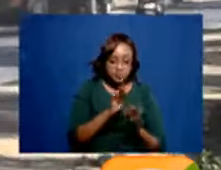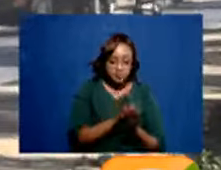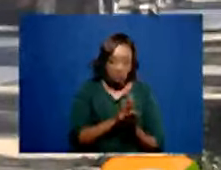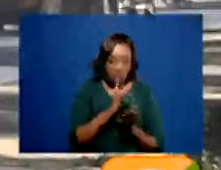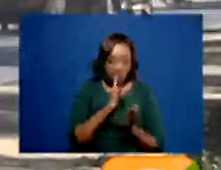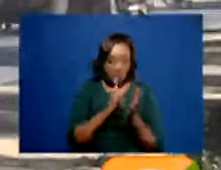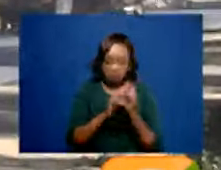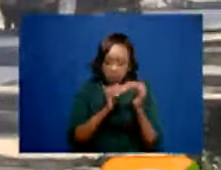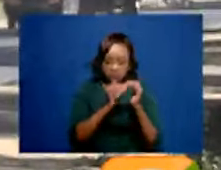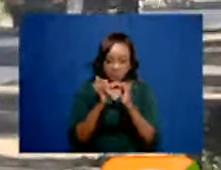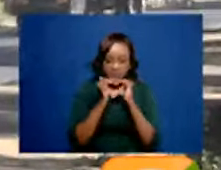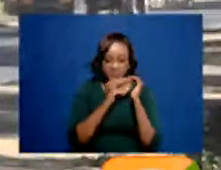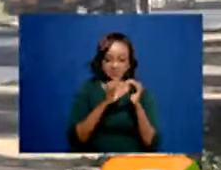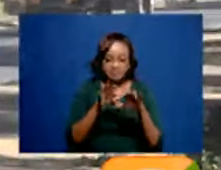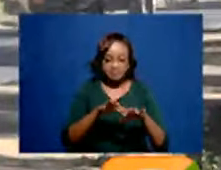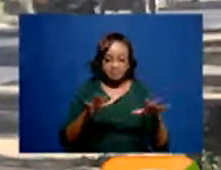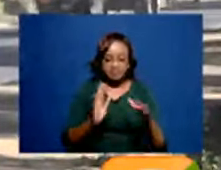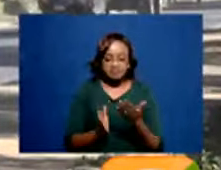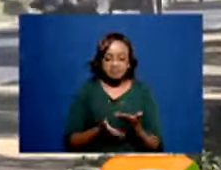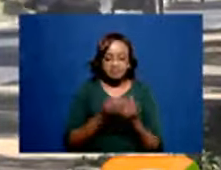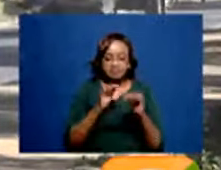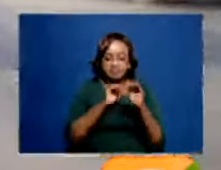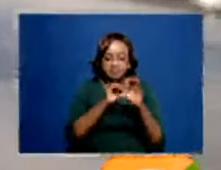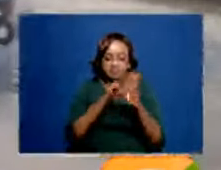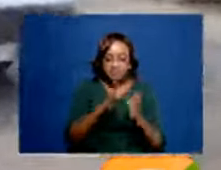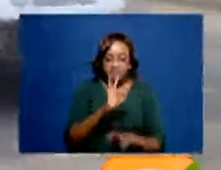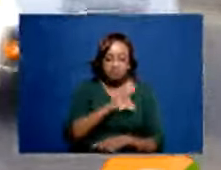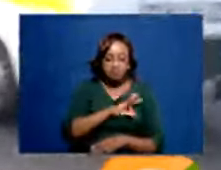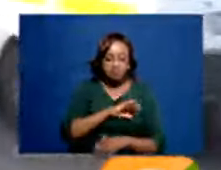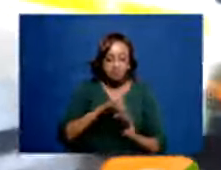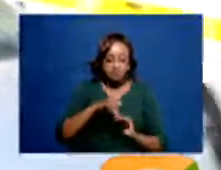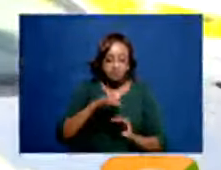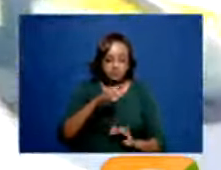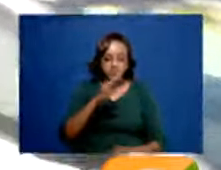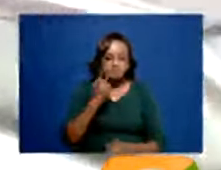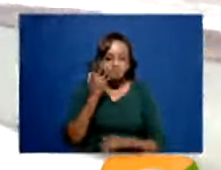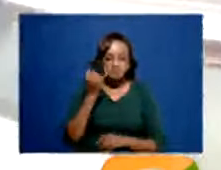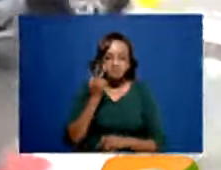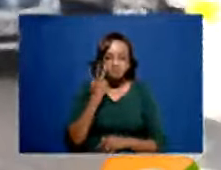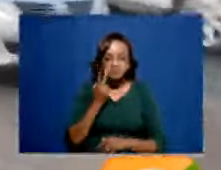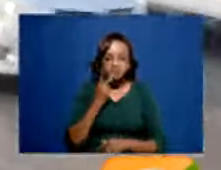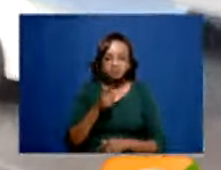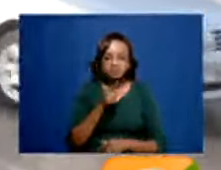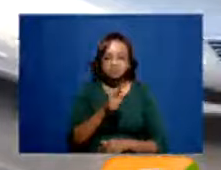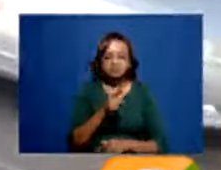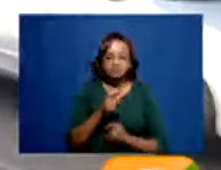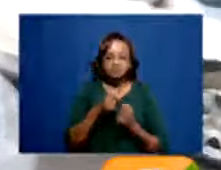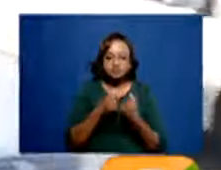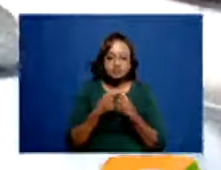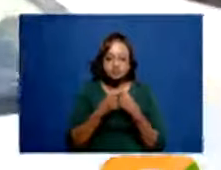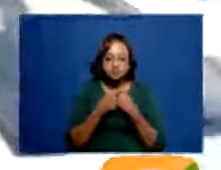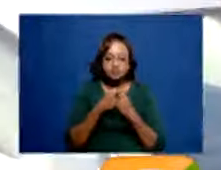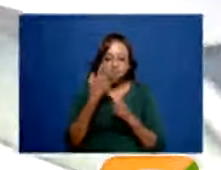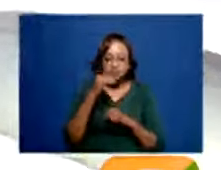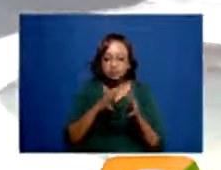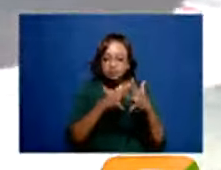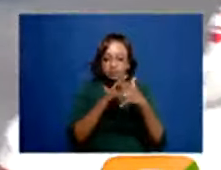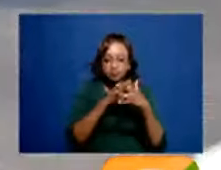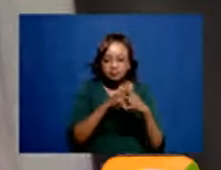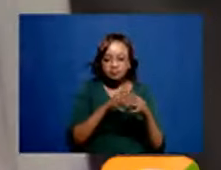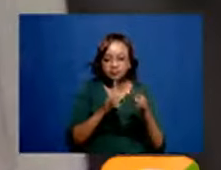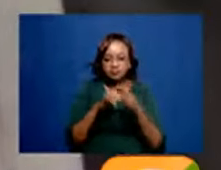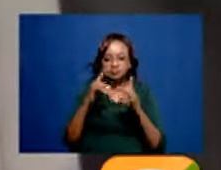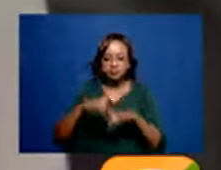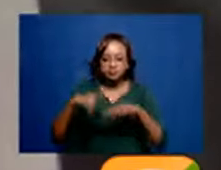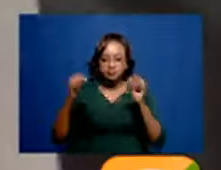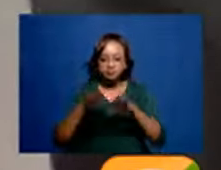equity market will offer investors better yields in the year based on the market, even as they remain bullish that the U.S. market and the Japanese